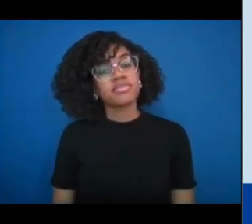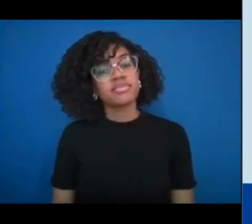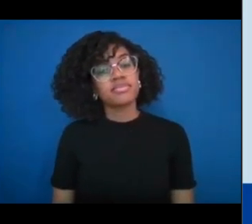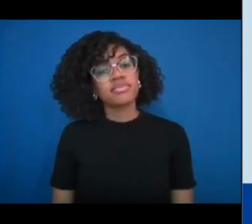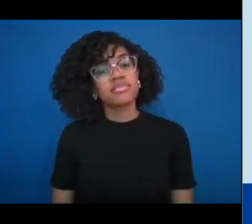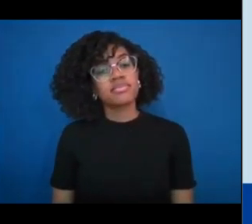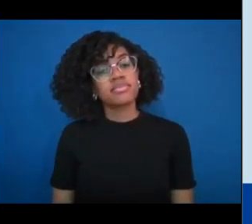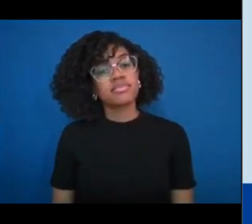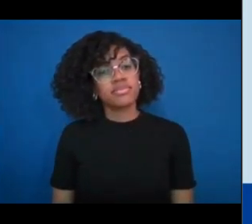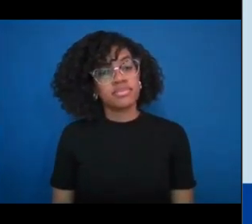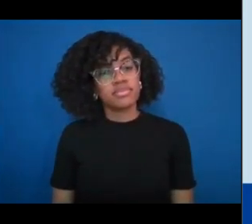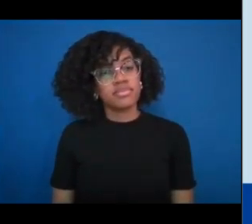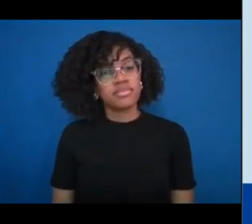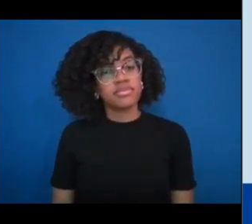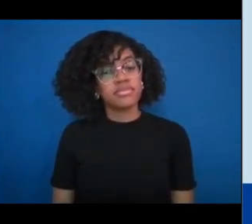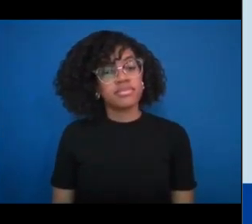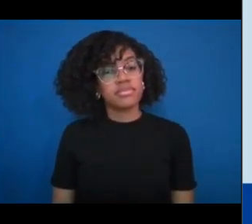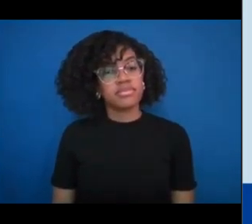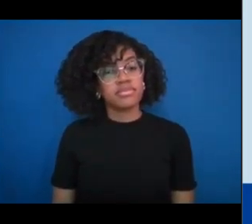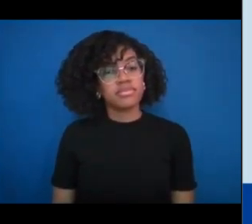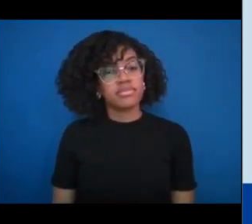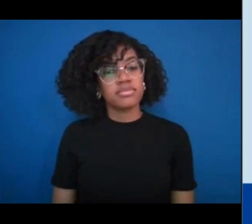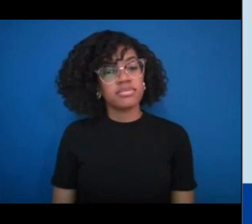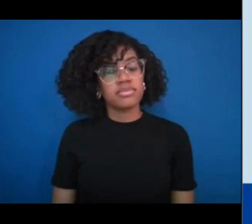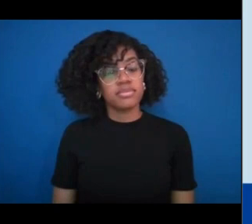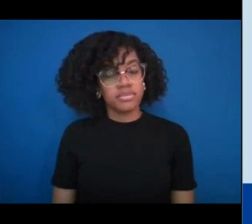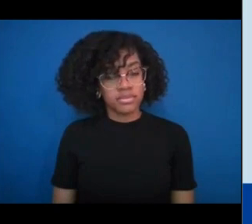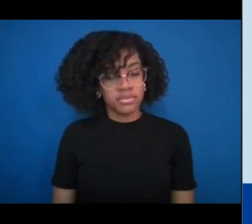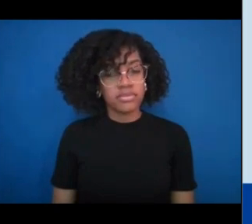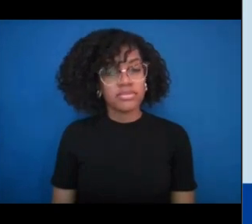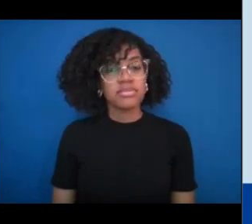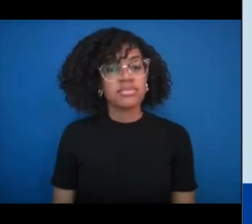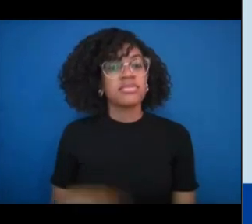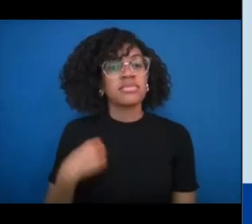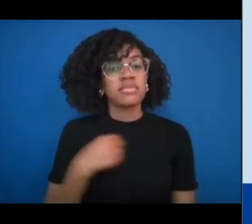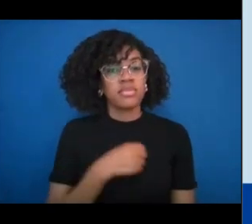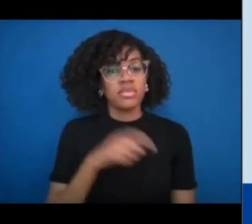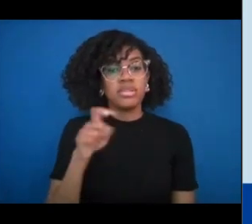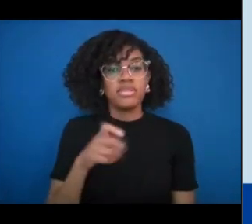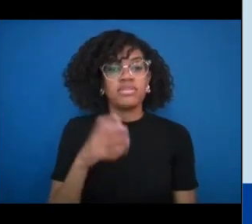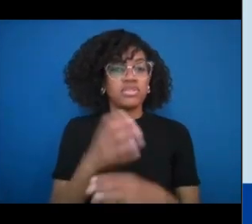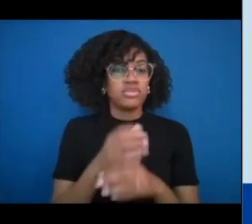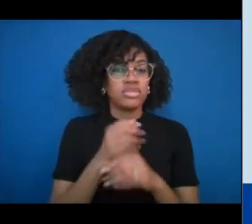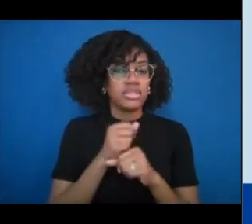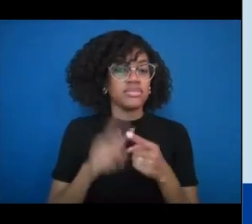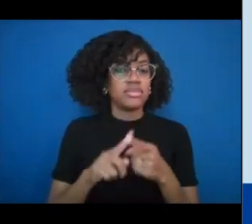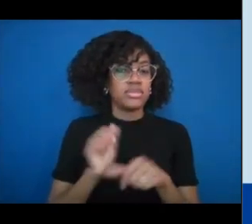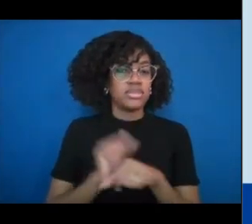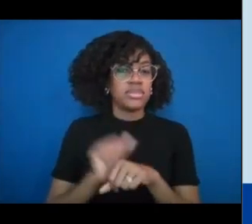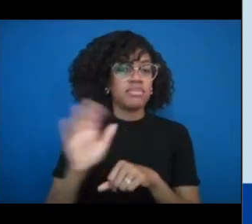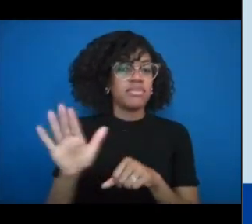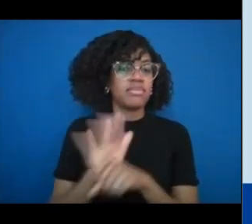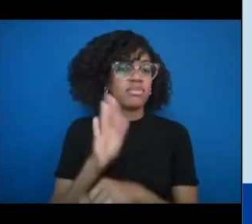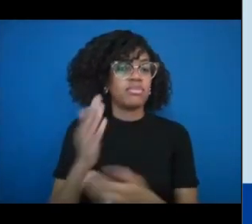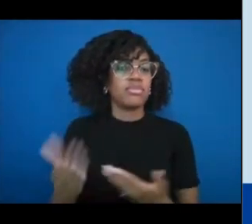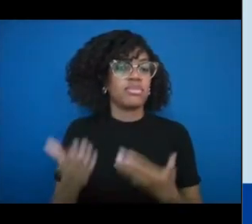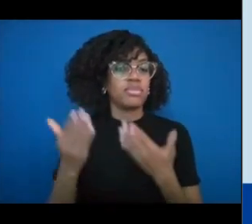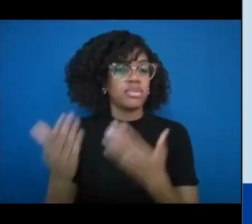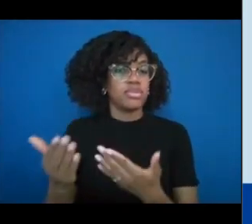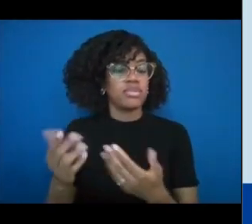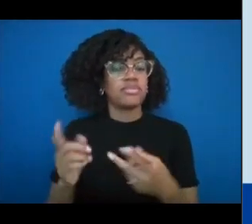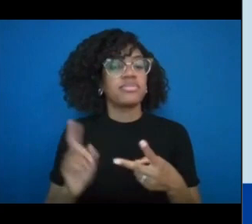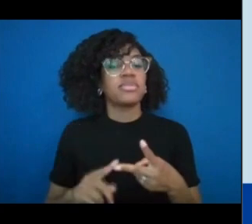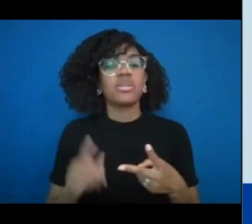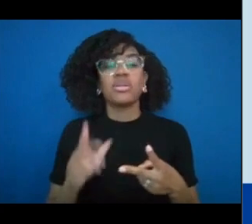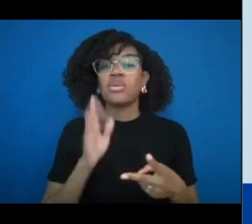You've got, again, we must receive them for you to submit a full proposal. They will not be